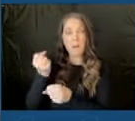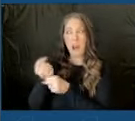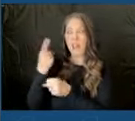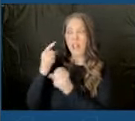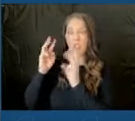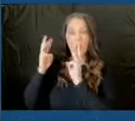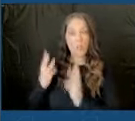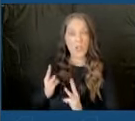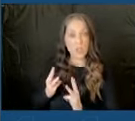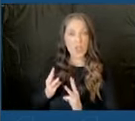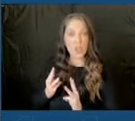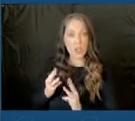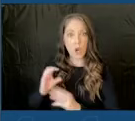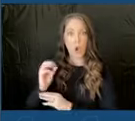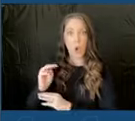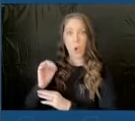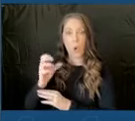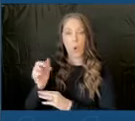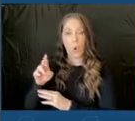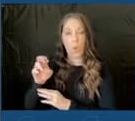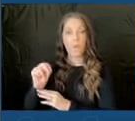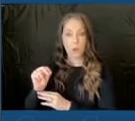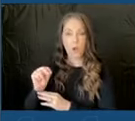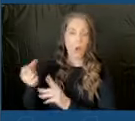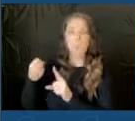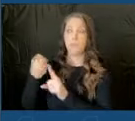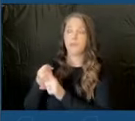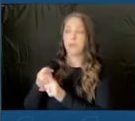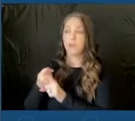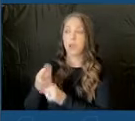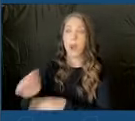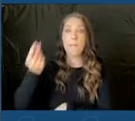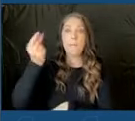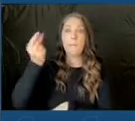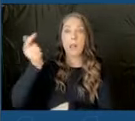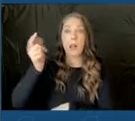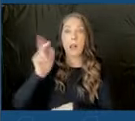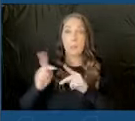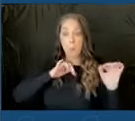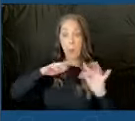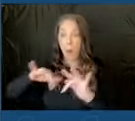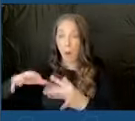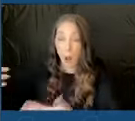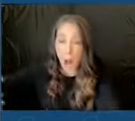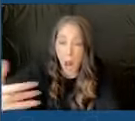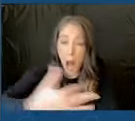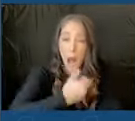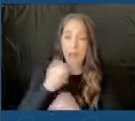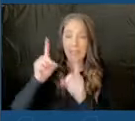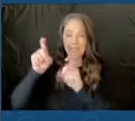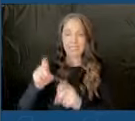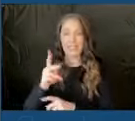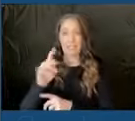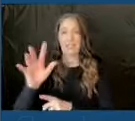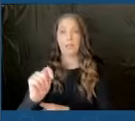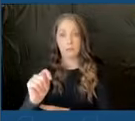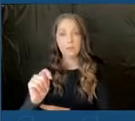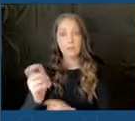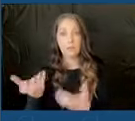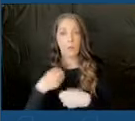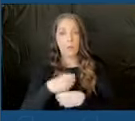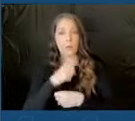end of November, and immediately there was a run on test kits. And we worked tirelessly to make sure we had enough